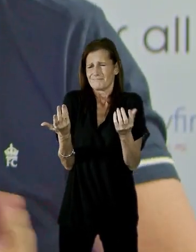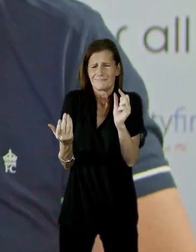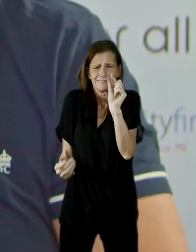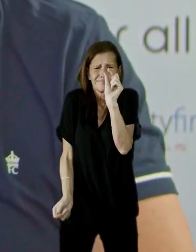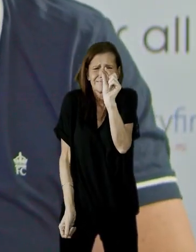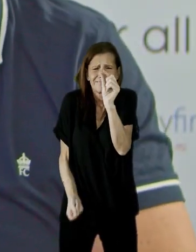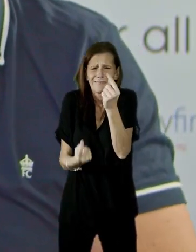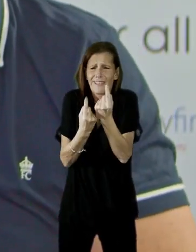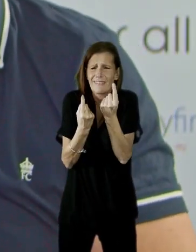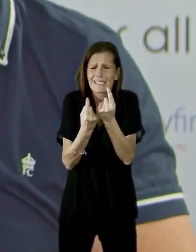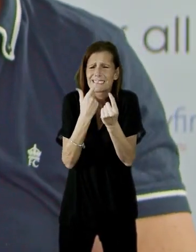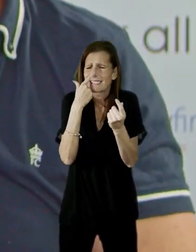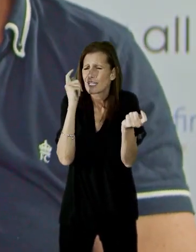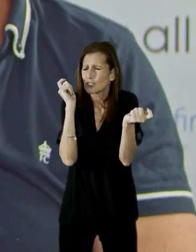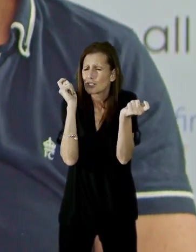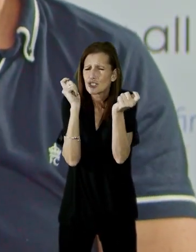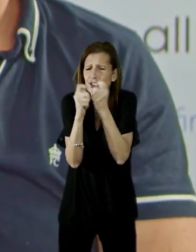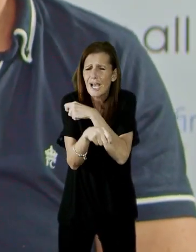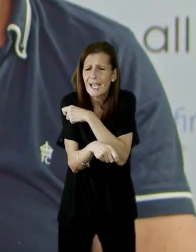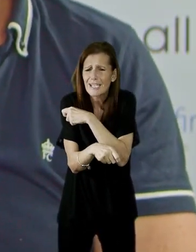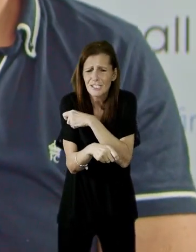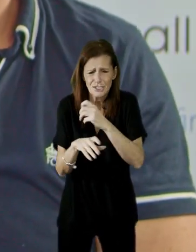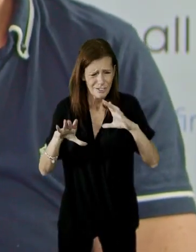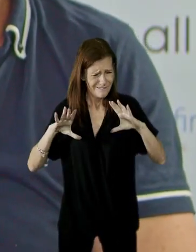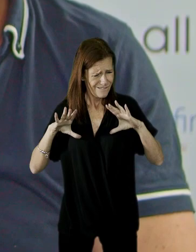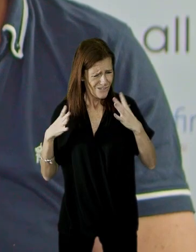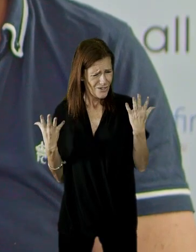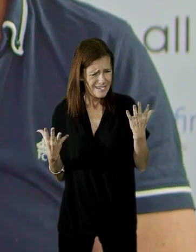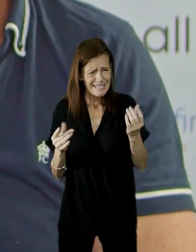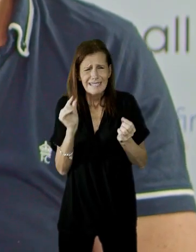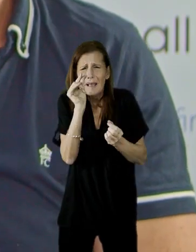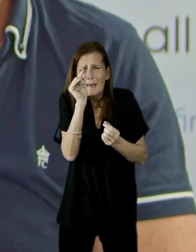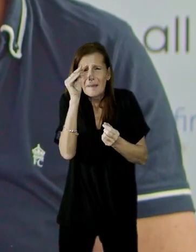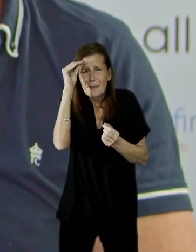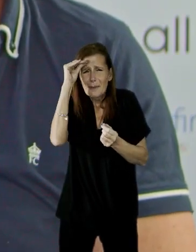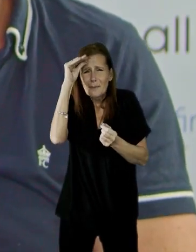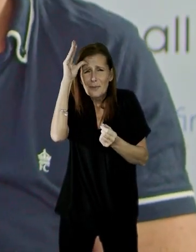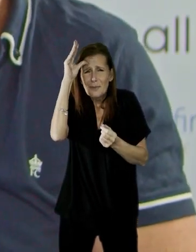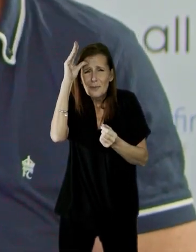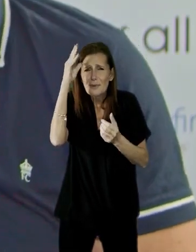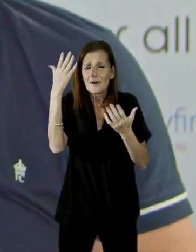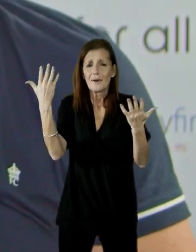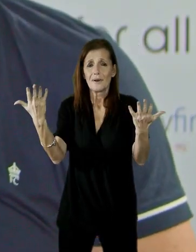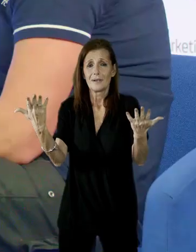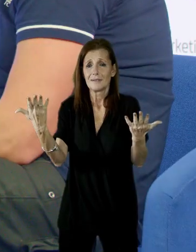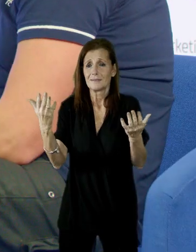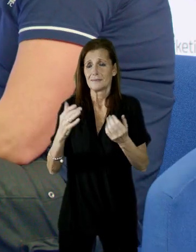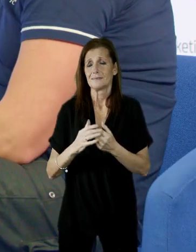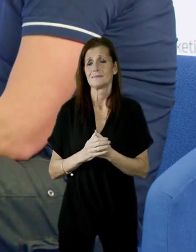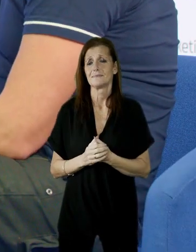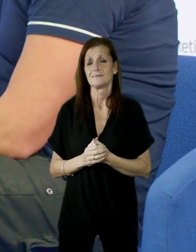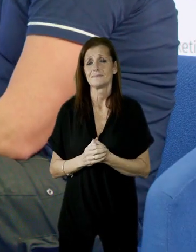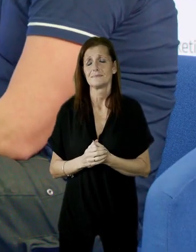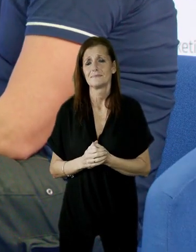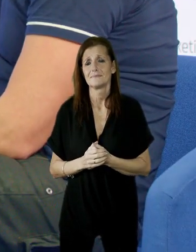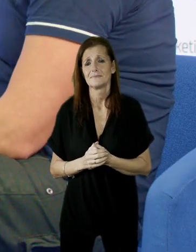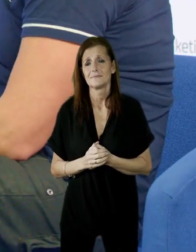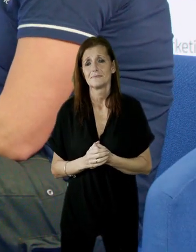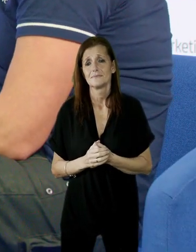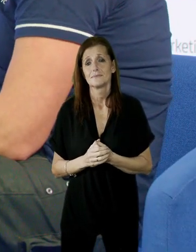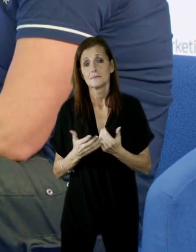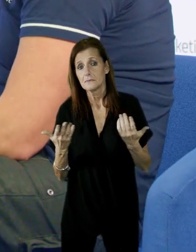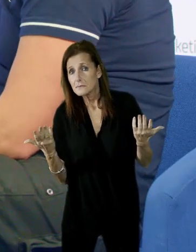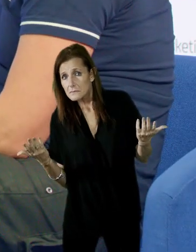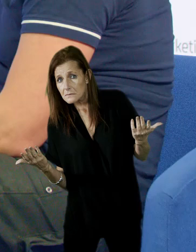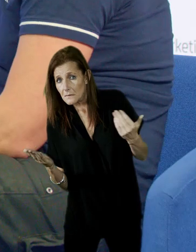It's the simple things like that that can be changed, like you said, free of charge, a little bit of knowledge, a little bit of education. So